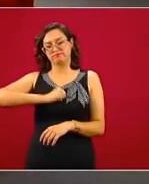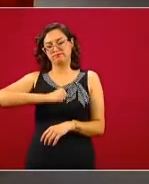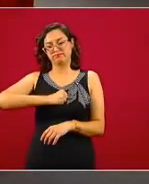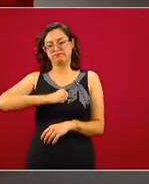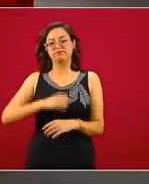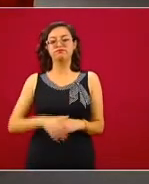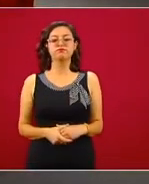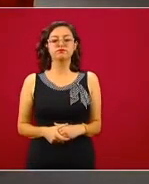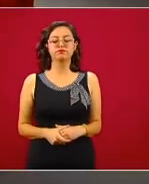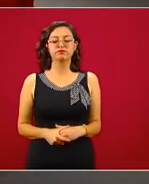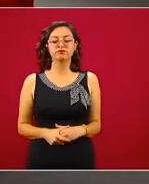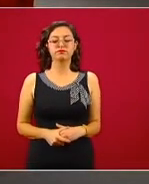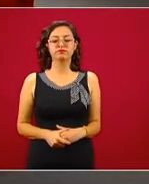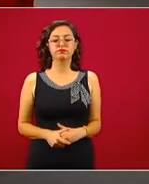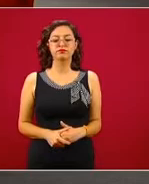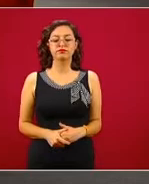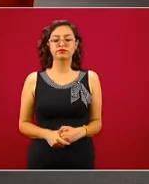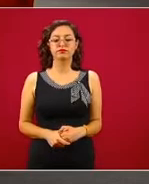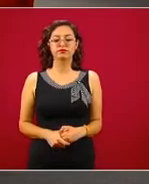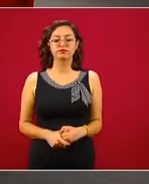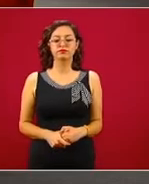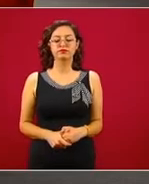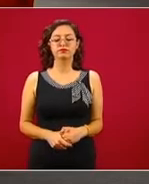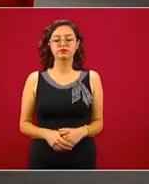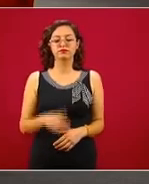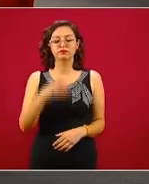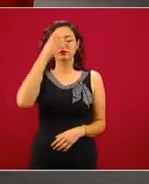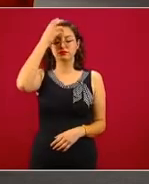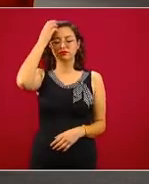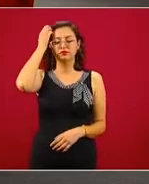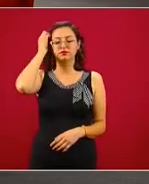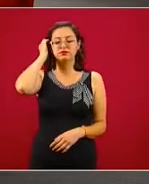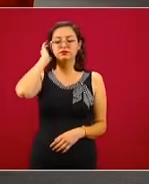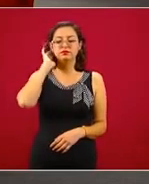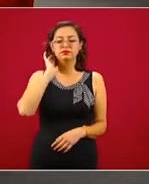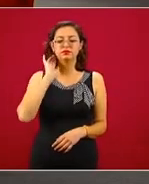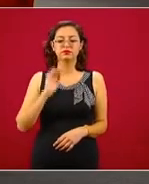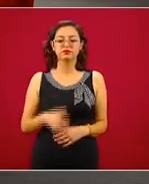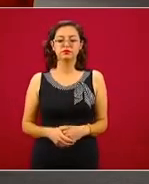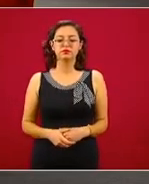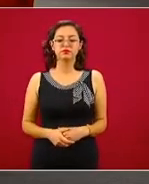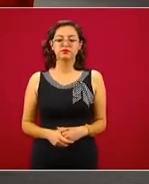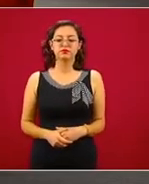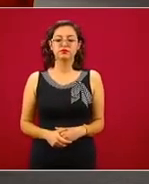as important comorbidity conditions.